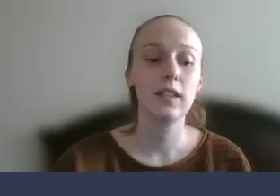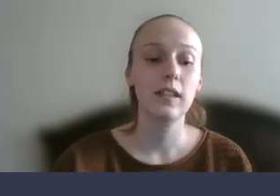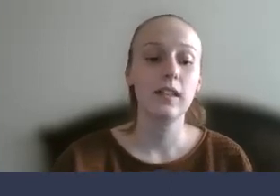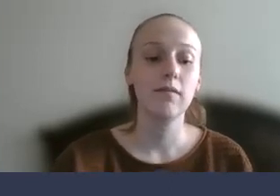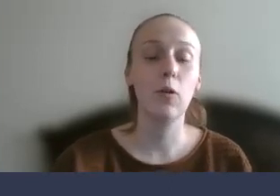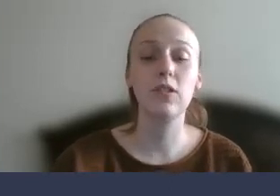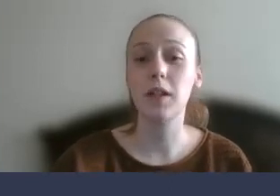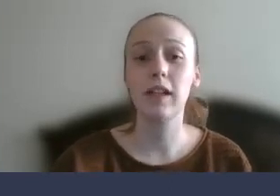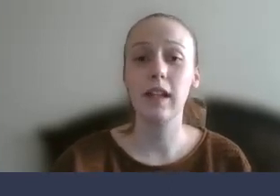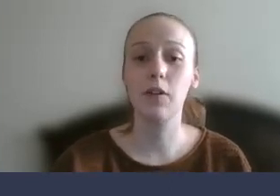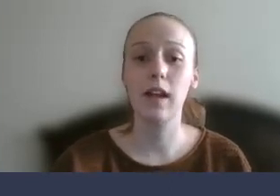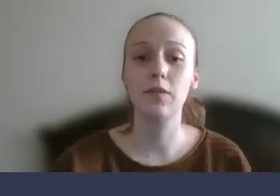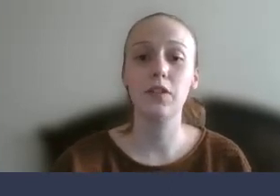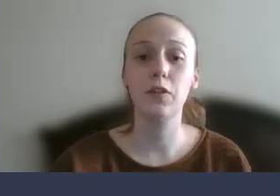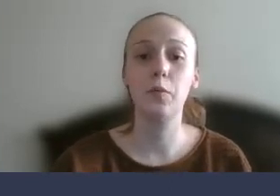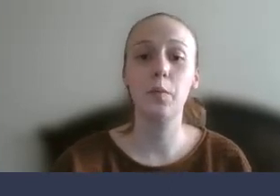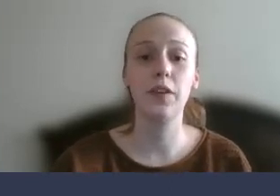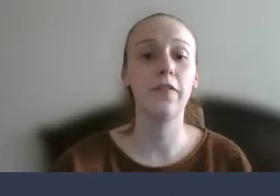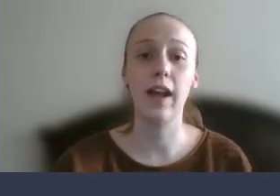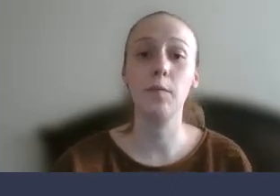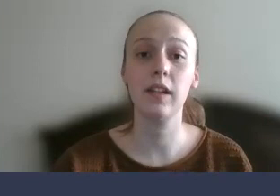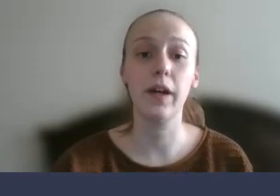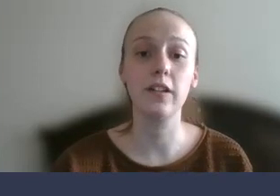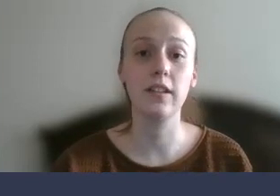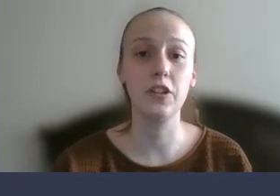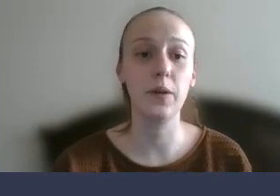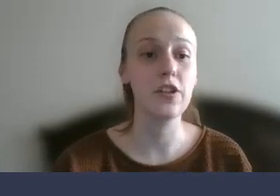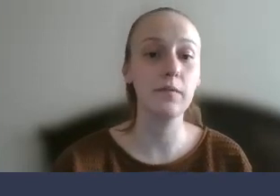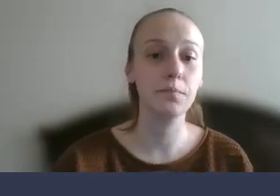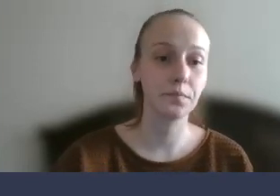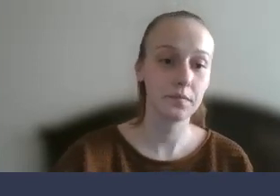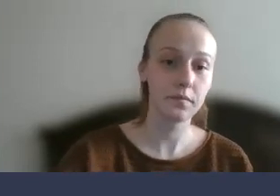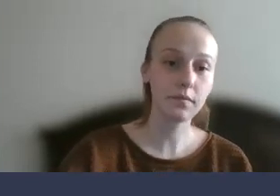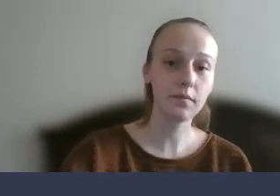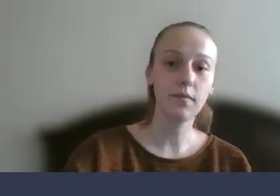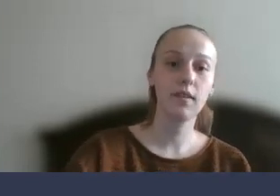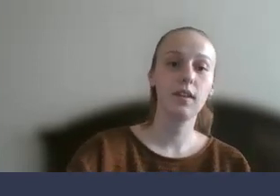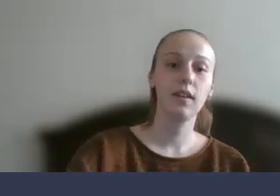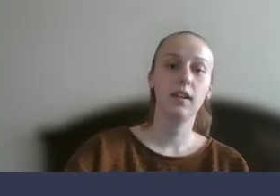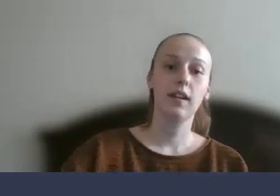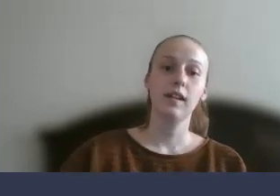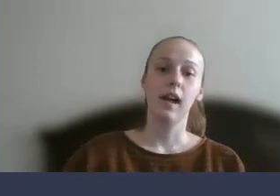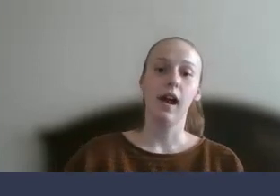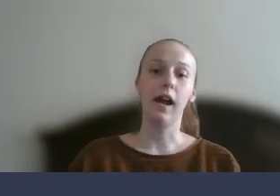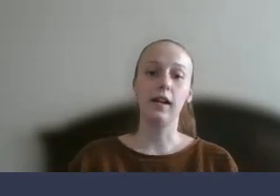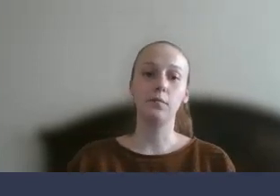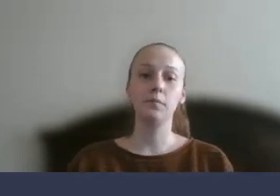will ultimately enable them to put their family in a better situation.